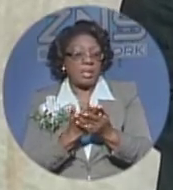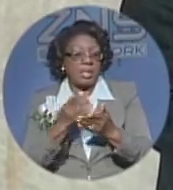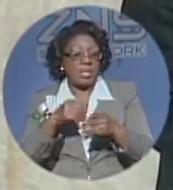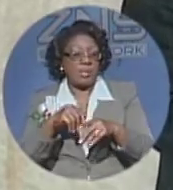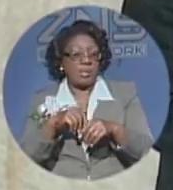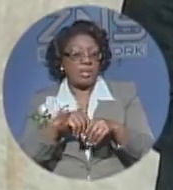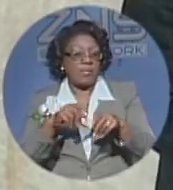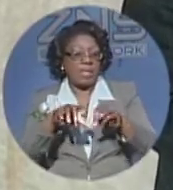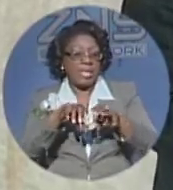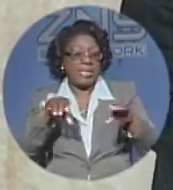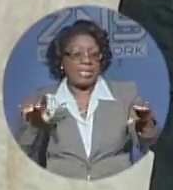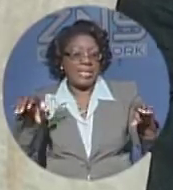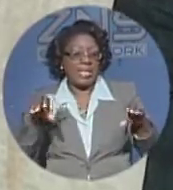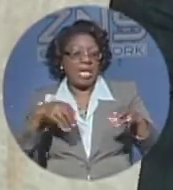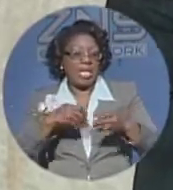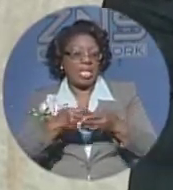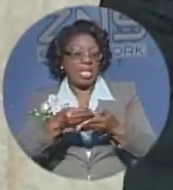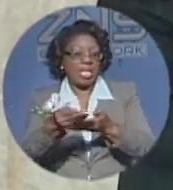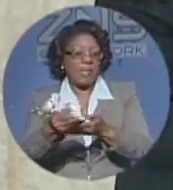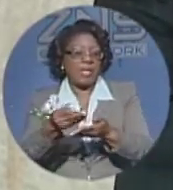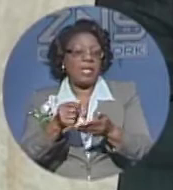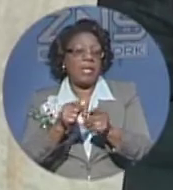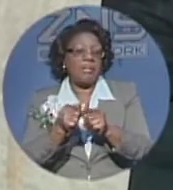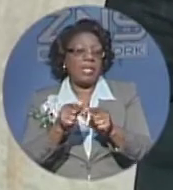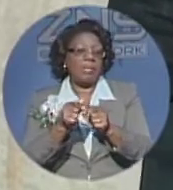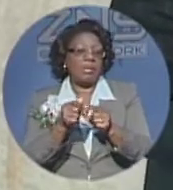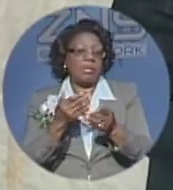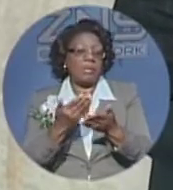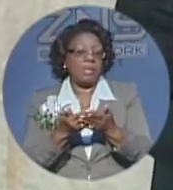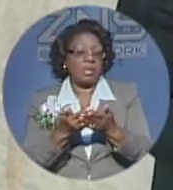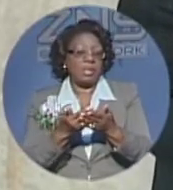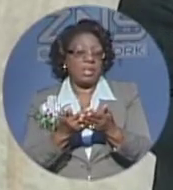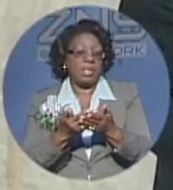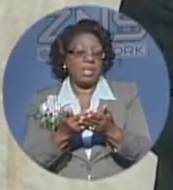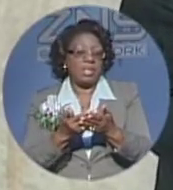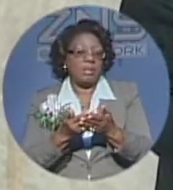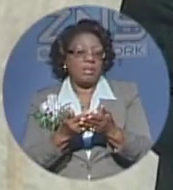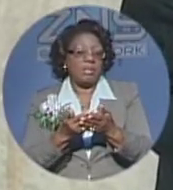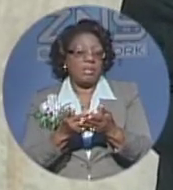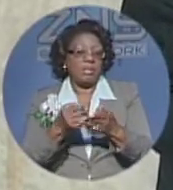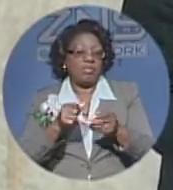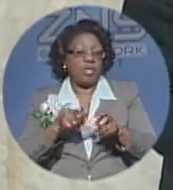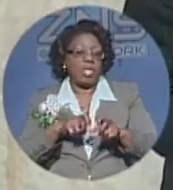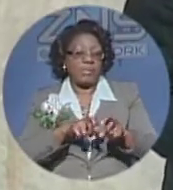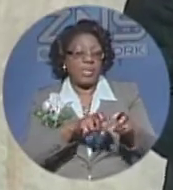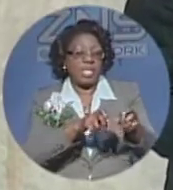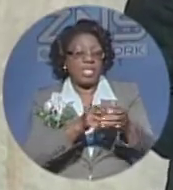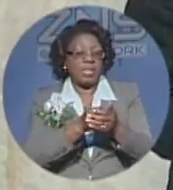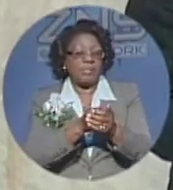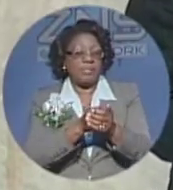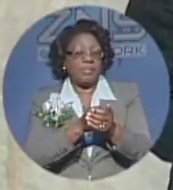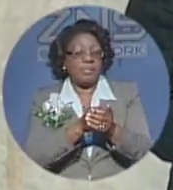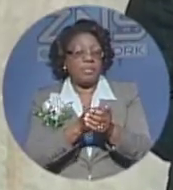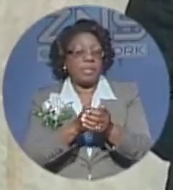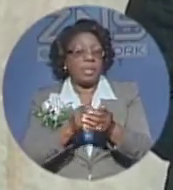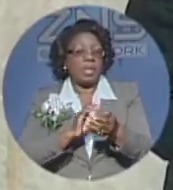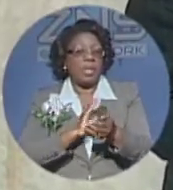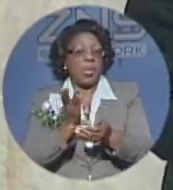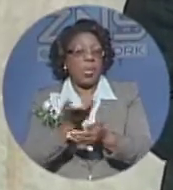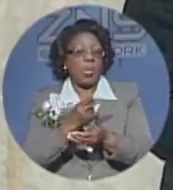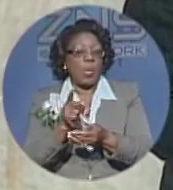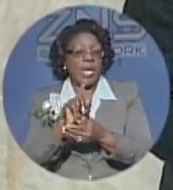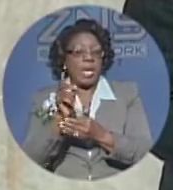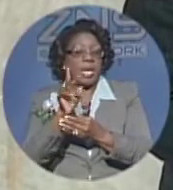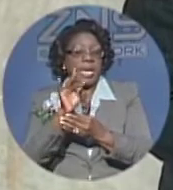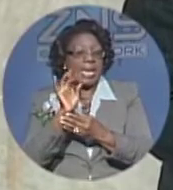of containerized shipping, remains the most environmentally sustainable mode of transportation, and where